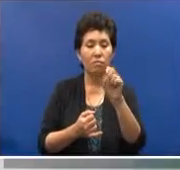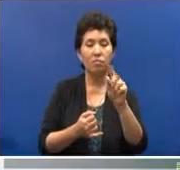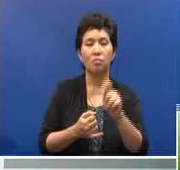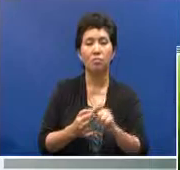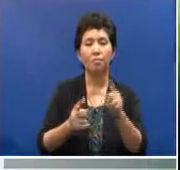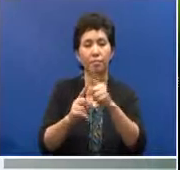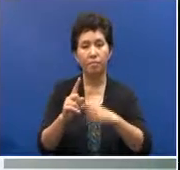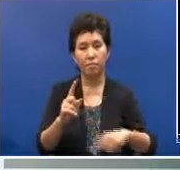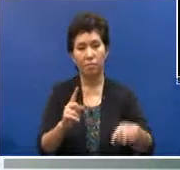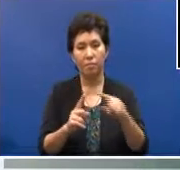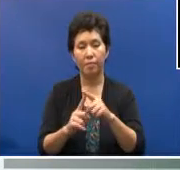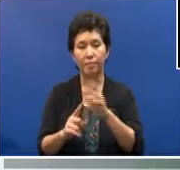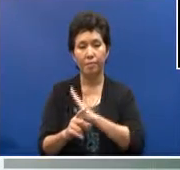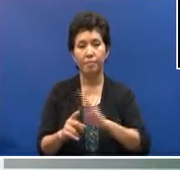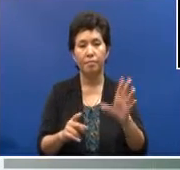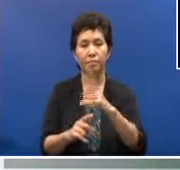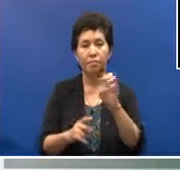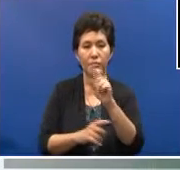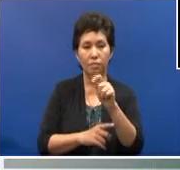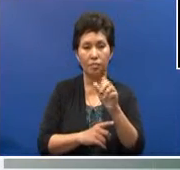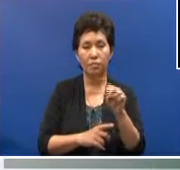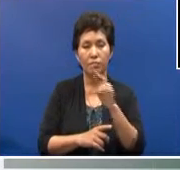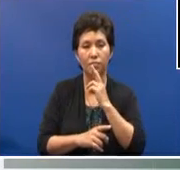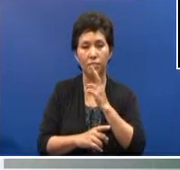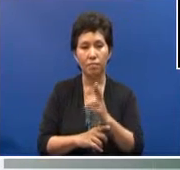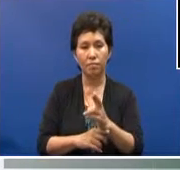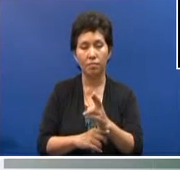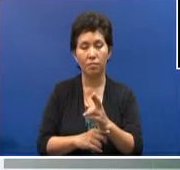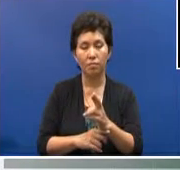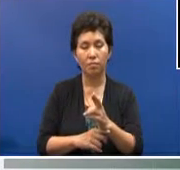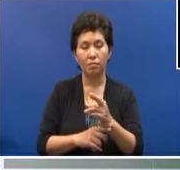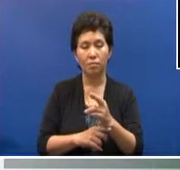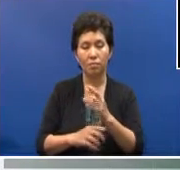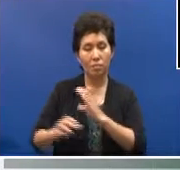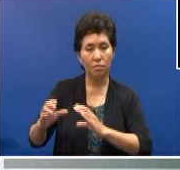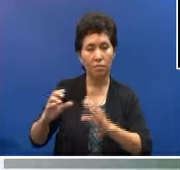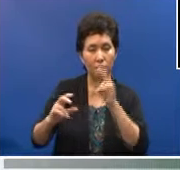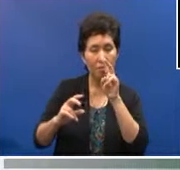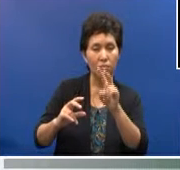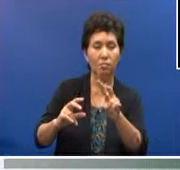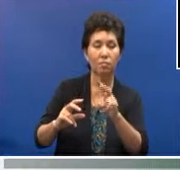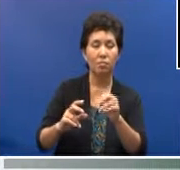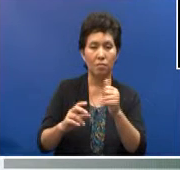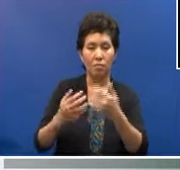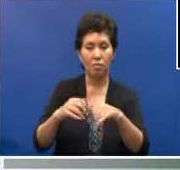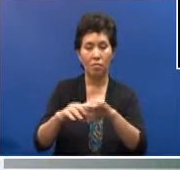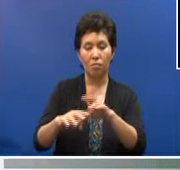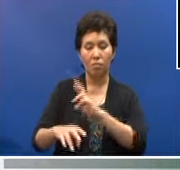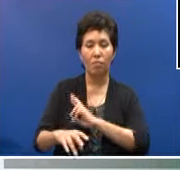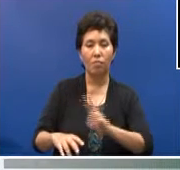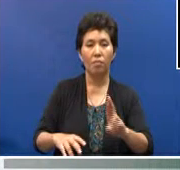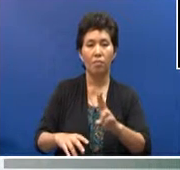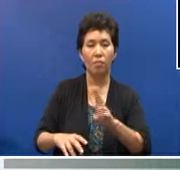when racial and ethnic relations are characterized by interracial marriages. Okay,